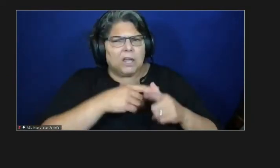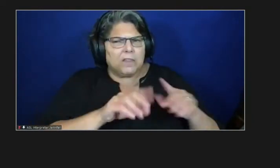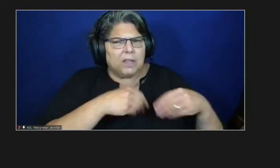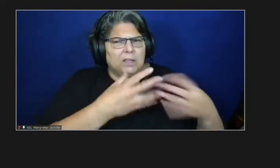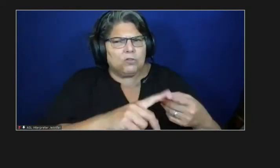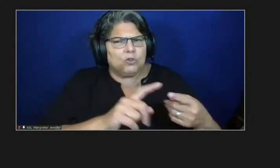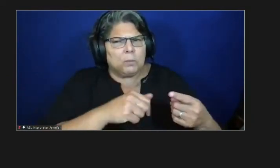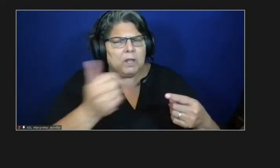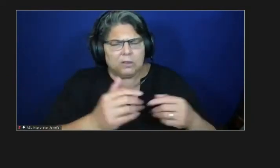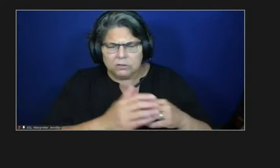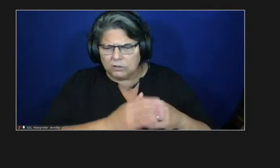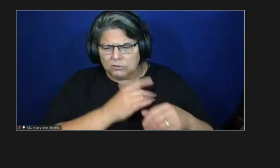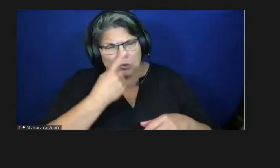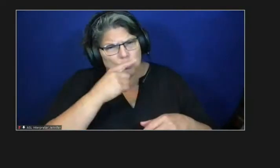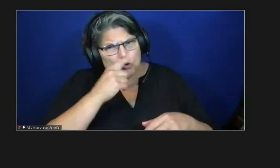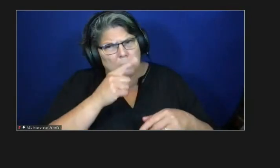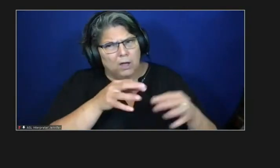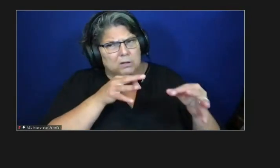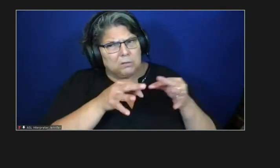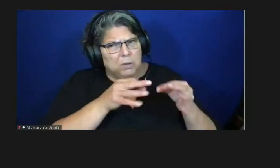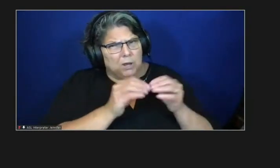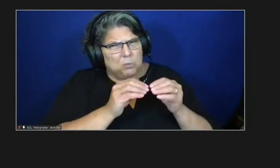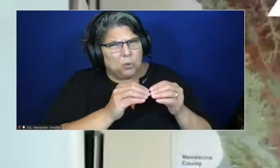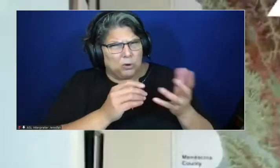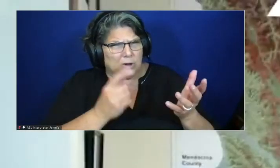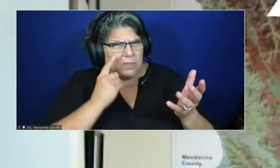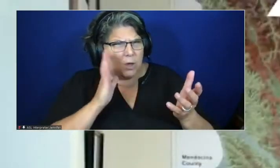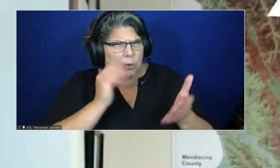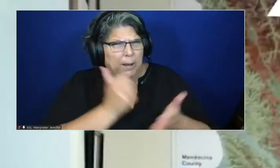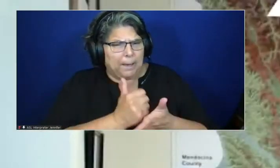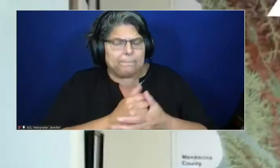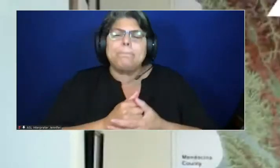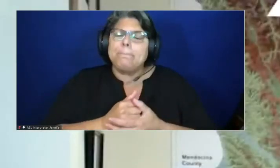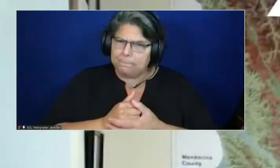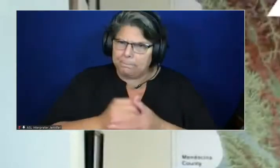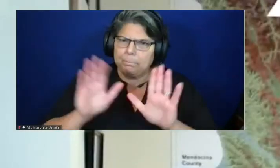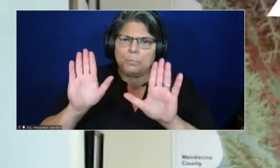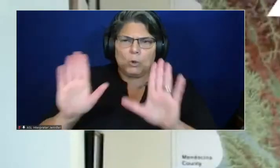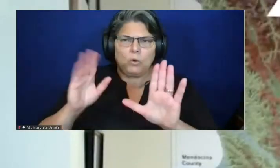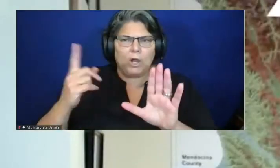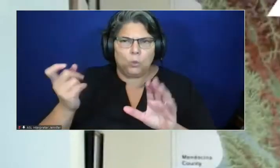go over that one more time for people, I think that'd be helpful. Good. So that's a great question.